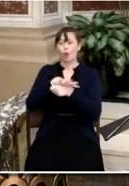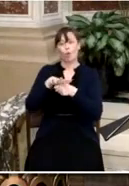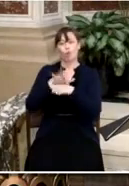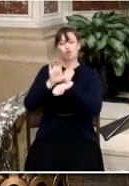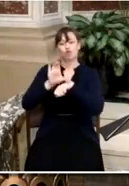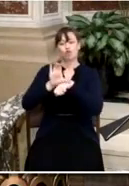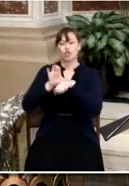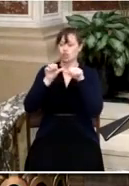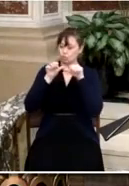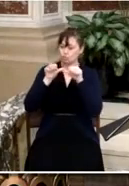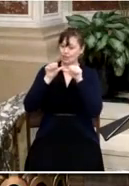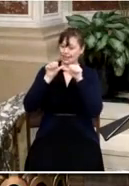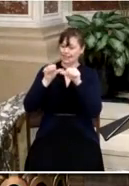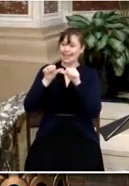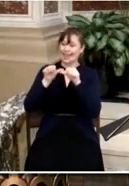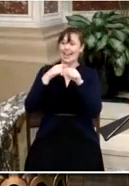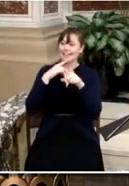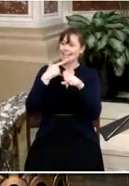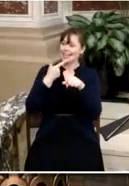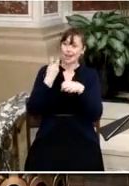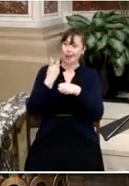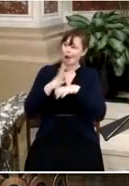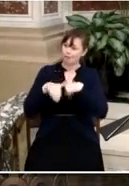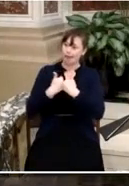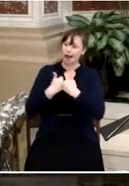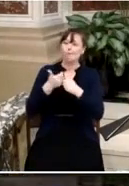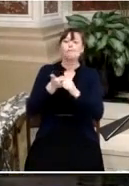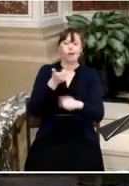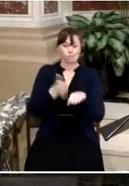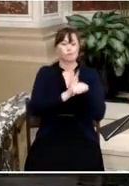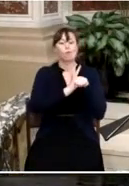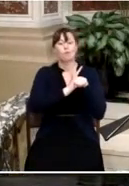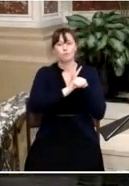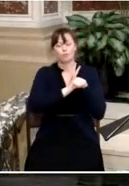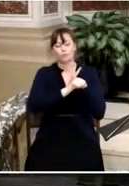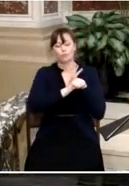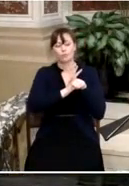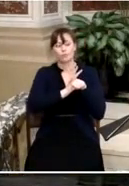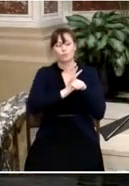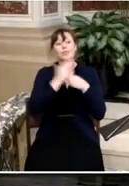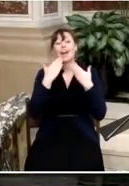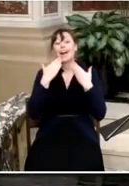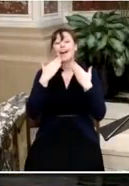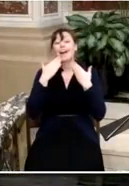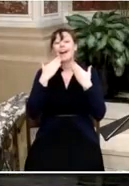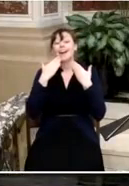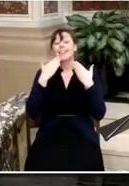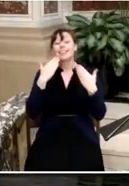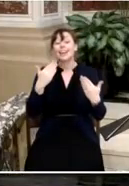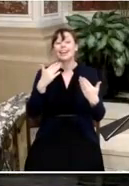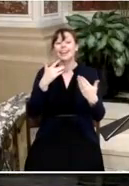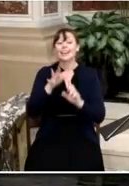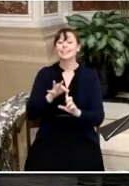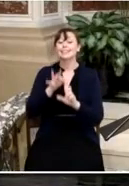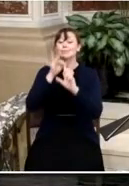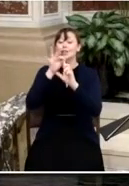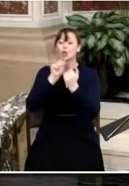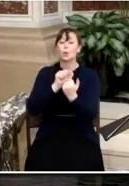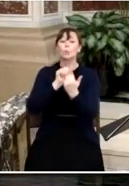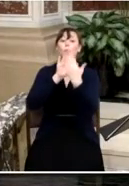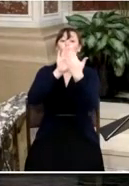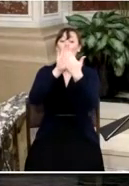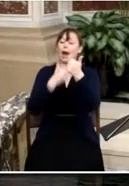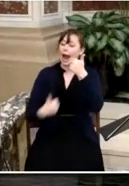the storms of the pandemic. I thank in a special way our